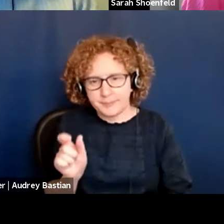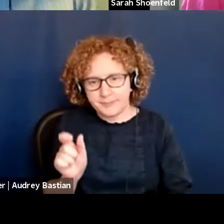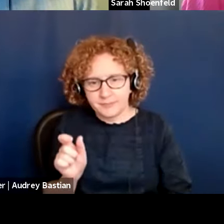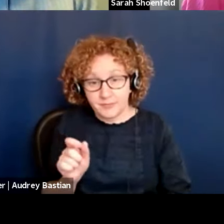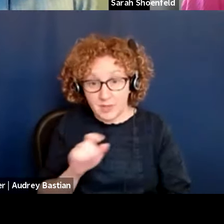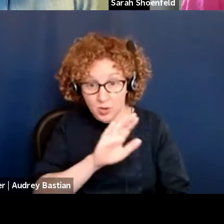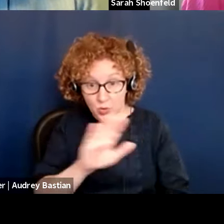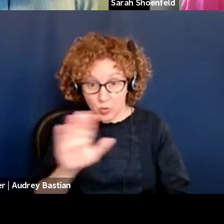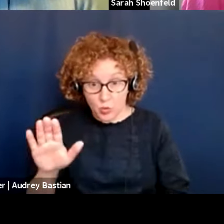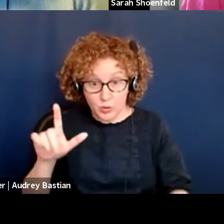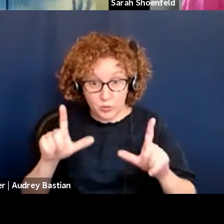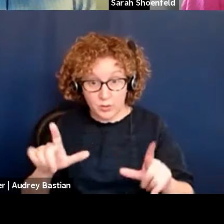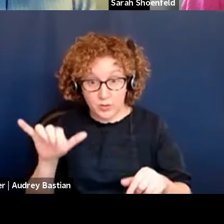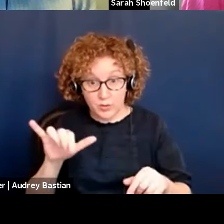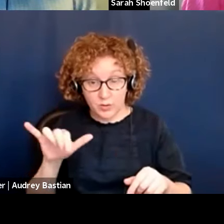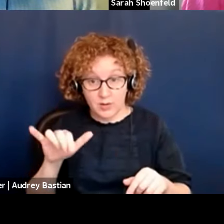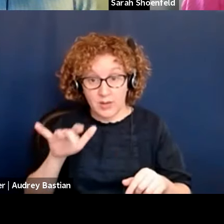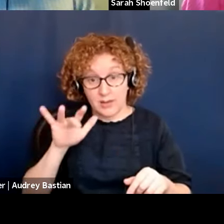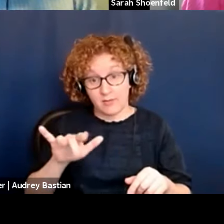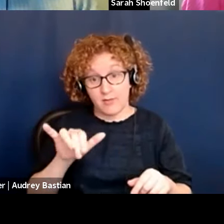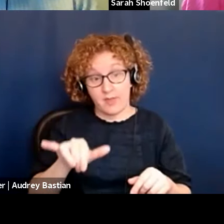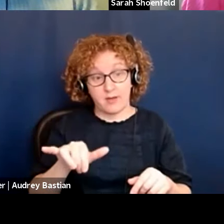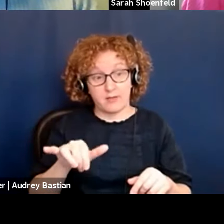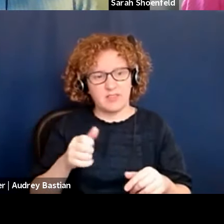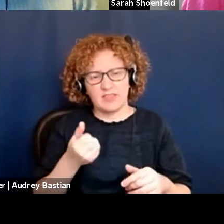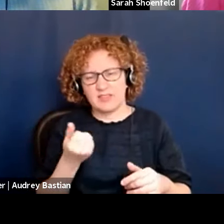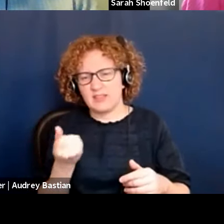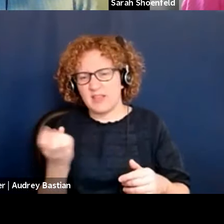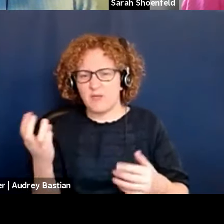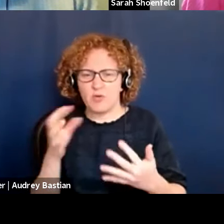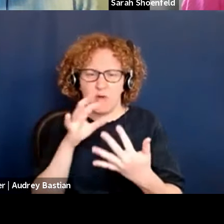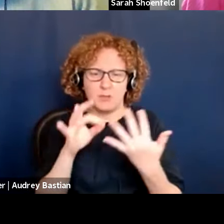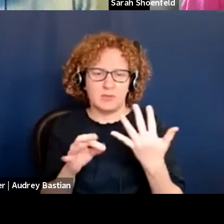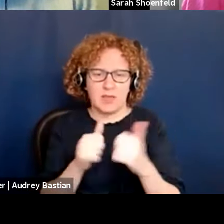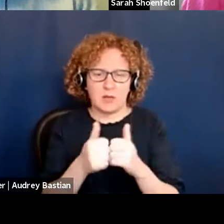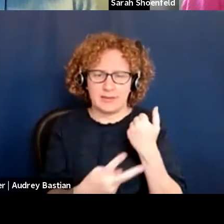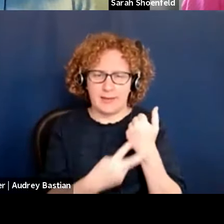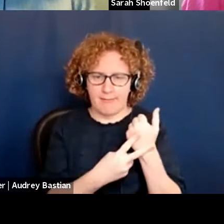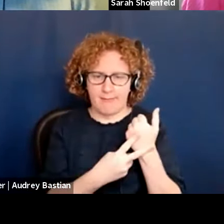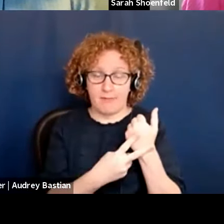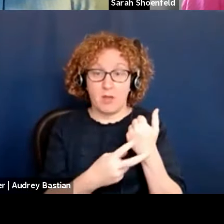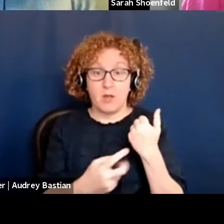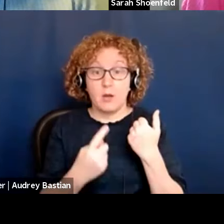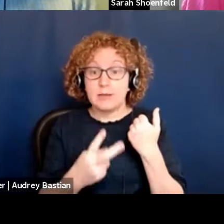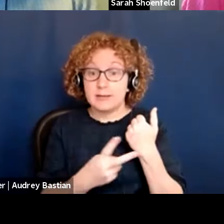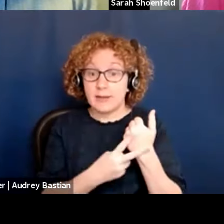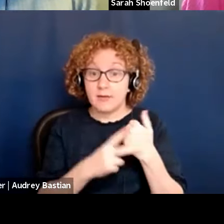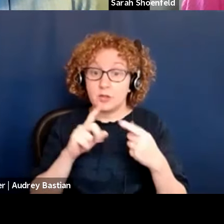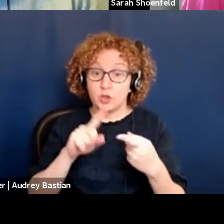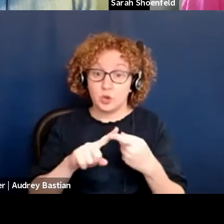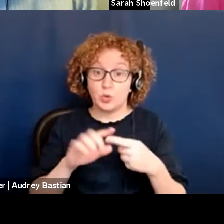or not. But if you click on that, it gives you several options of how you want to save the chat. And one of them is to save it to your